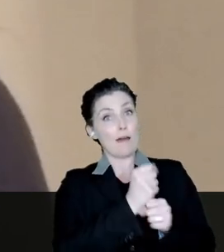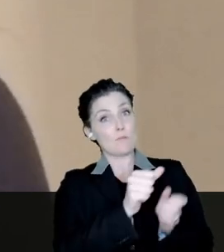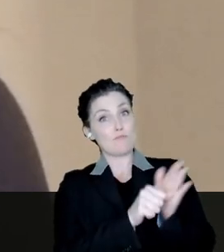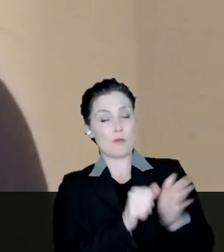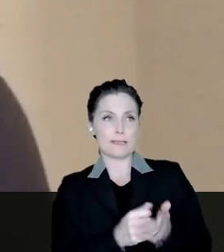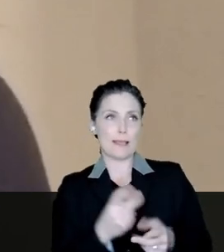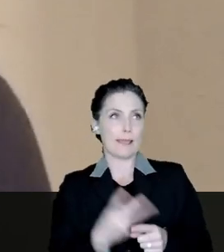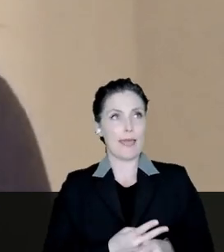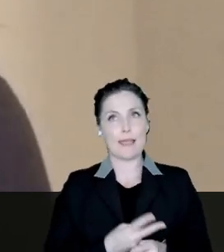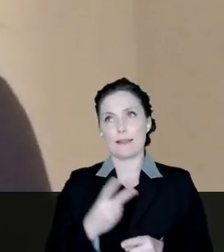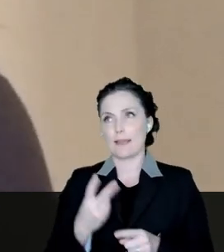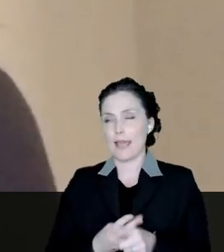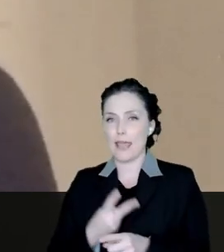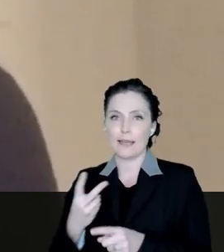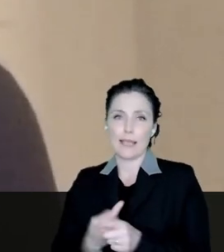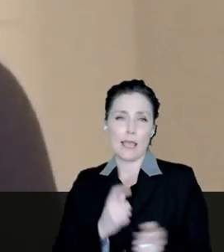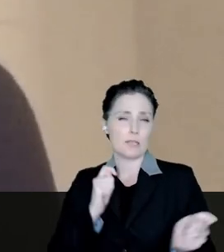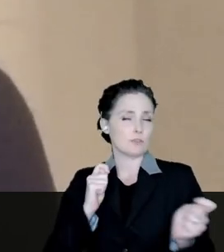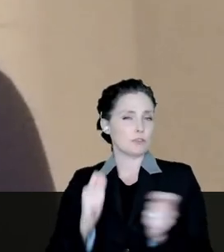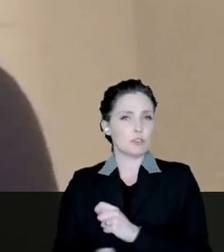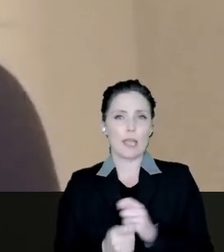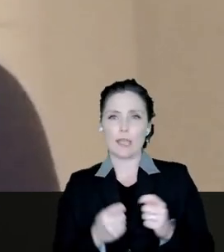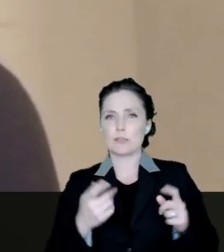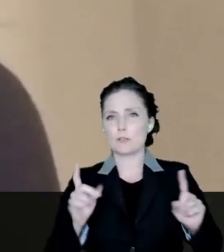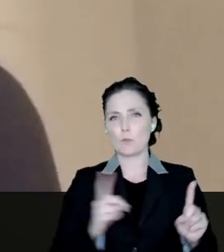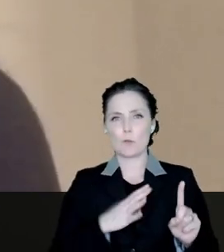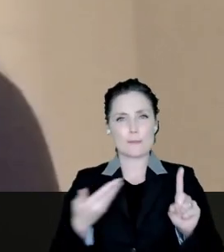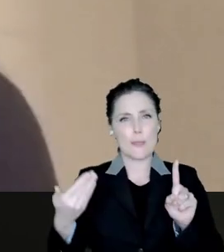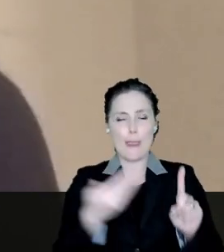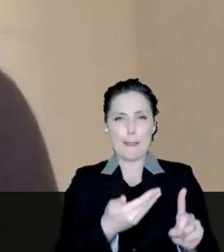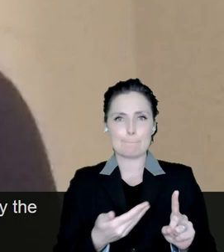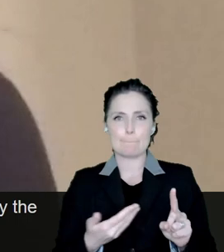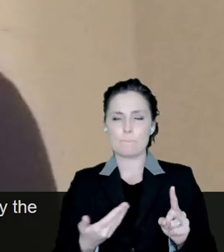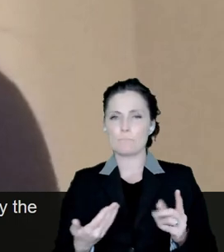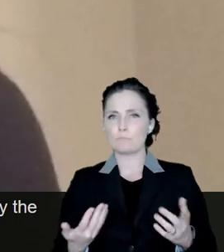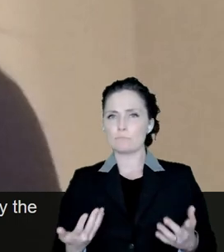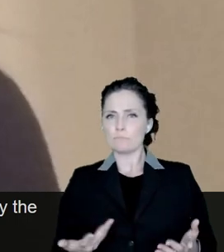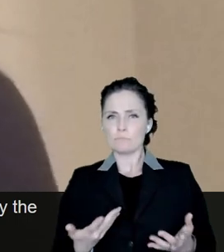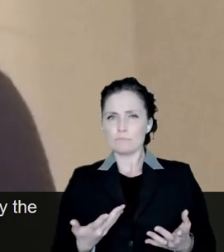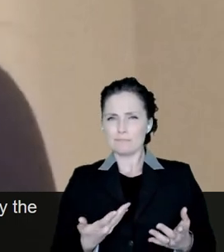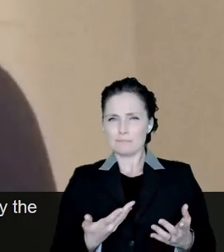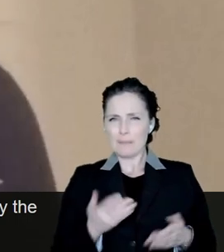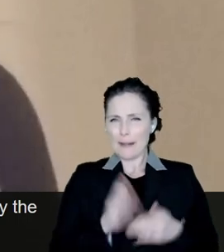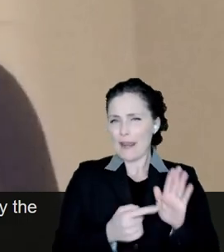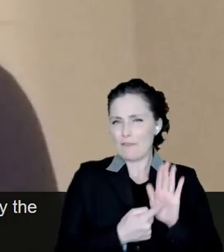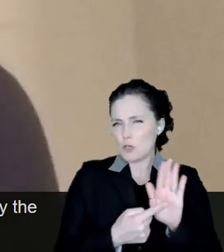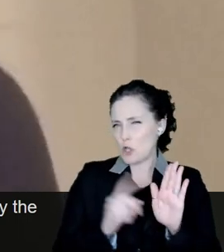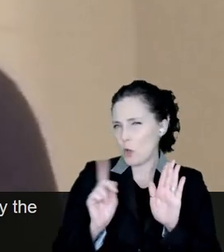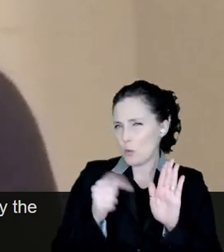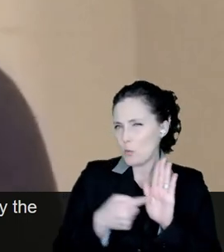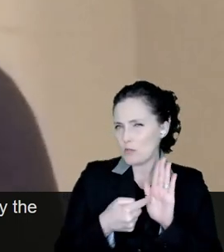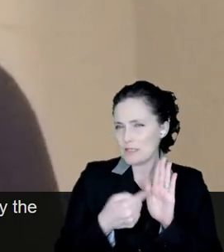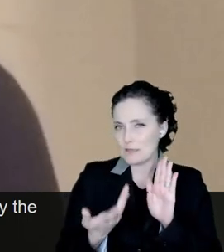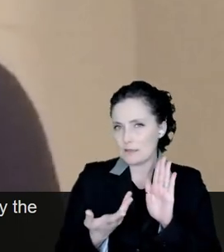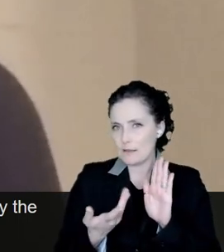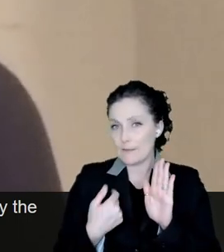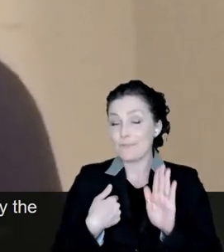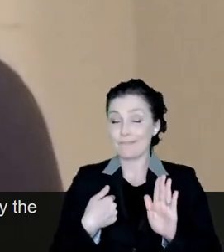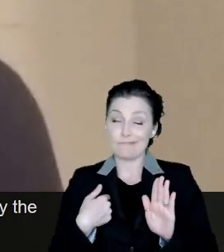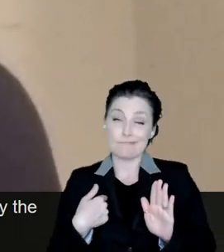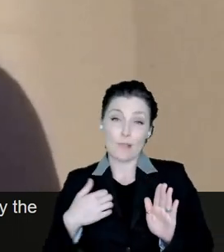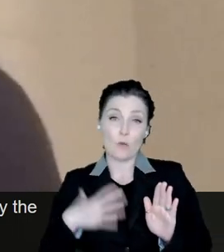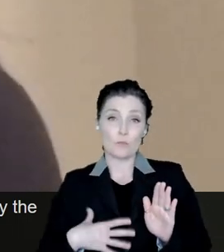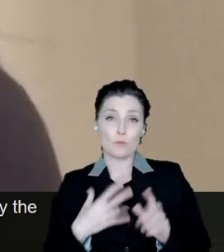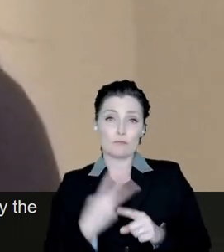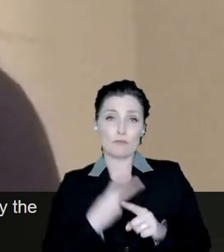shifting goalposts yet to be showing us actually in any kind of material form what it looks like, I think I'd like to echo what